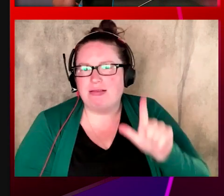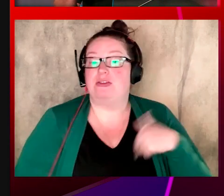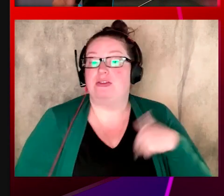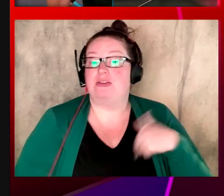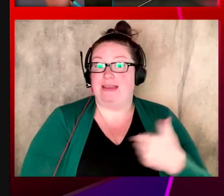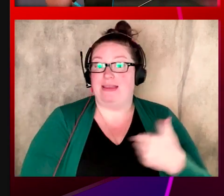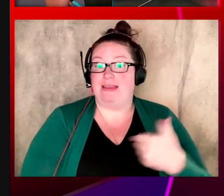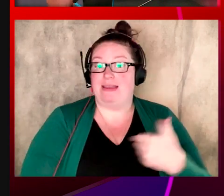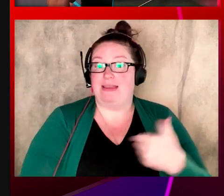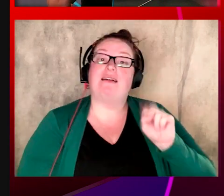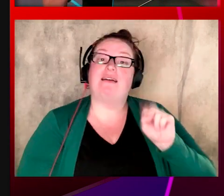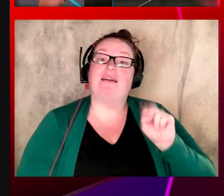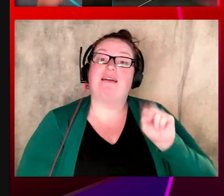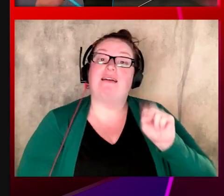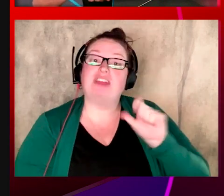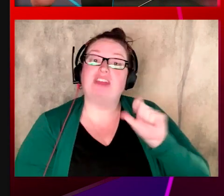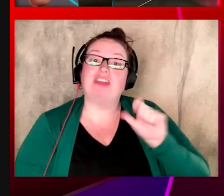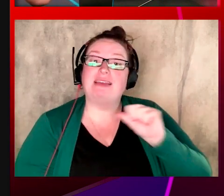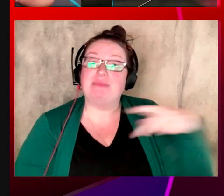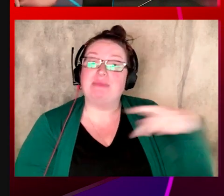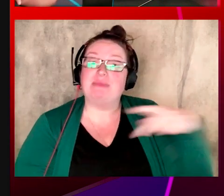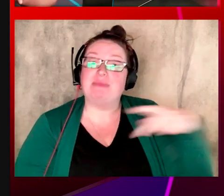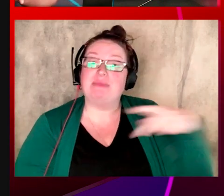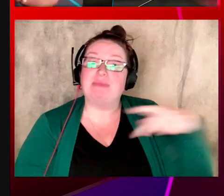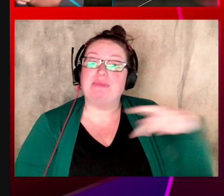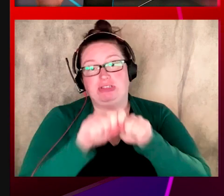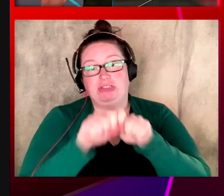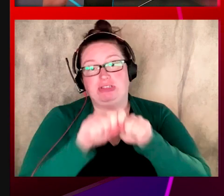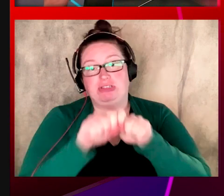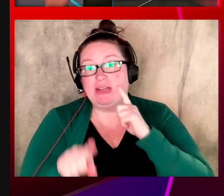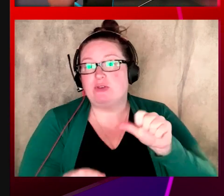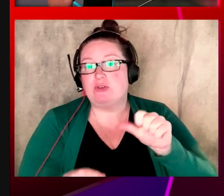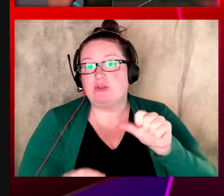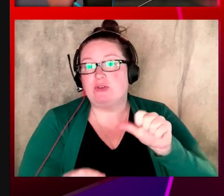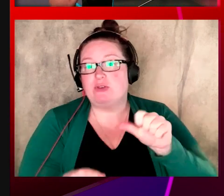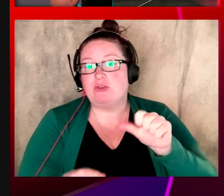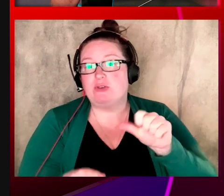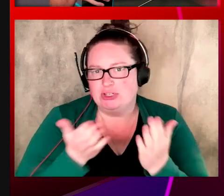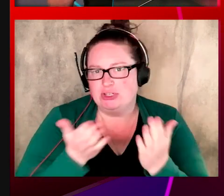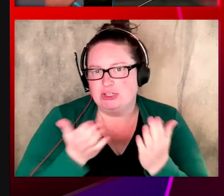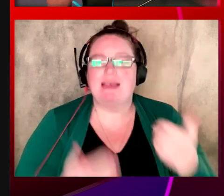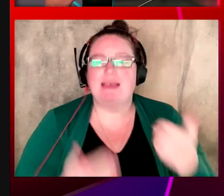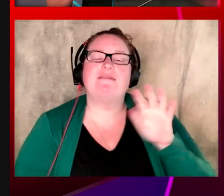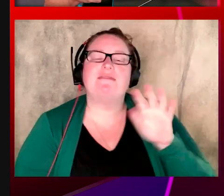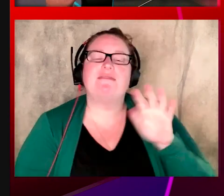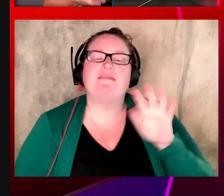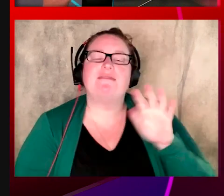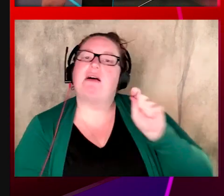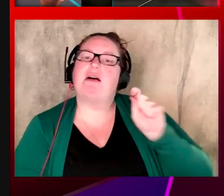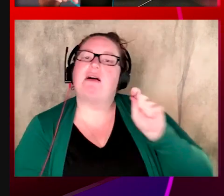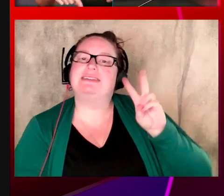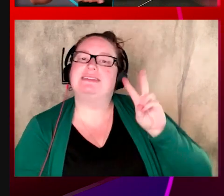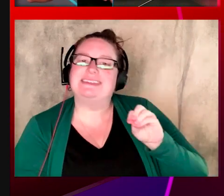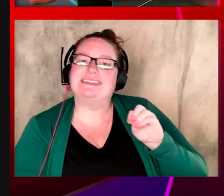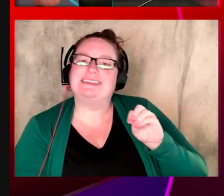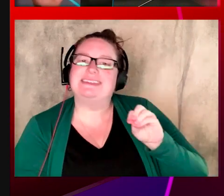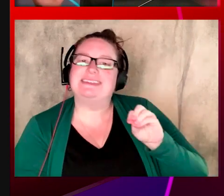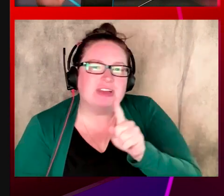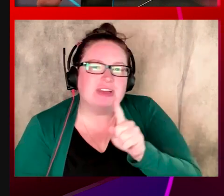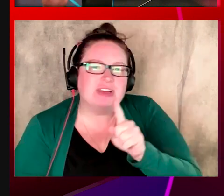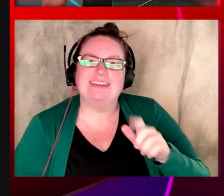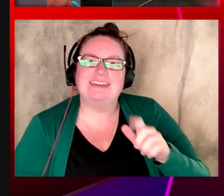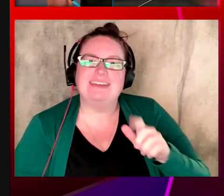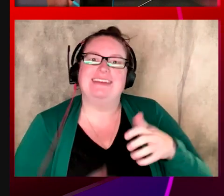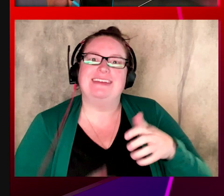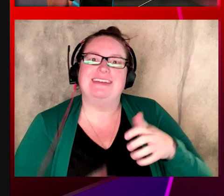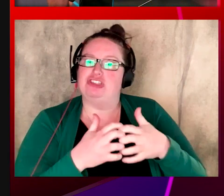Unreal application and we are distributing it across the 10 servers. And there's about 160 individual Unreal Engine applications that all